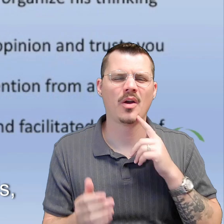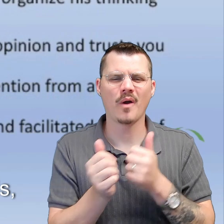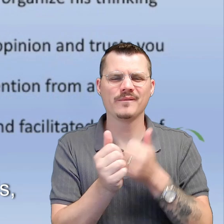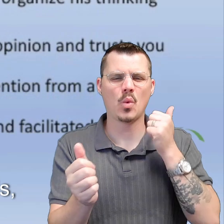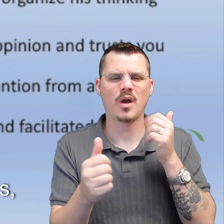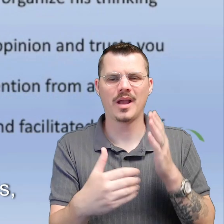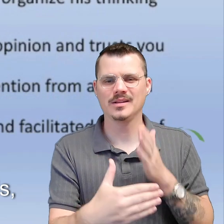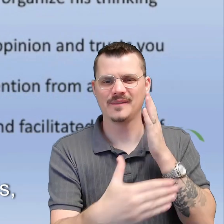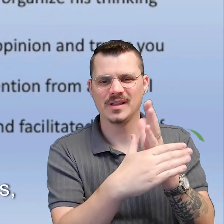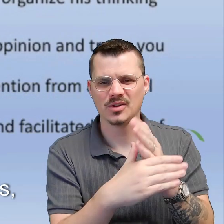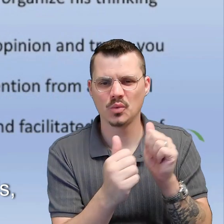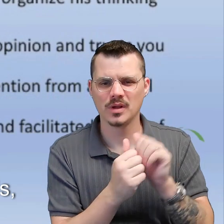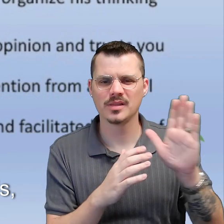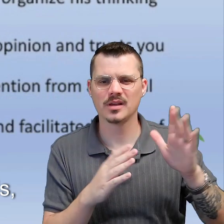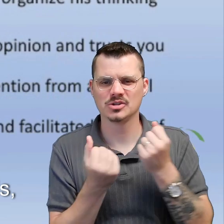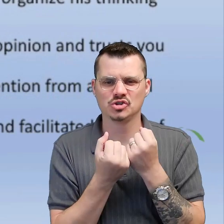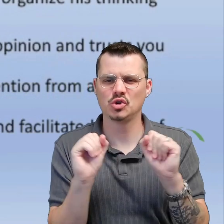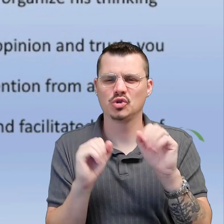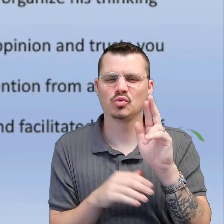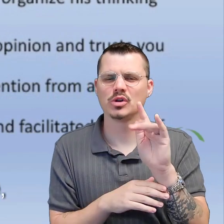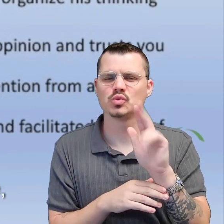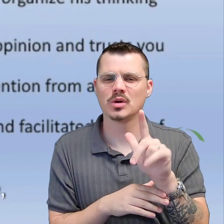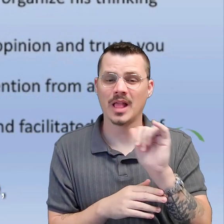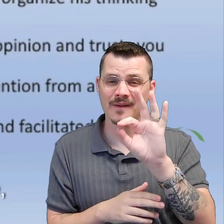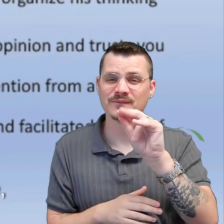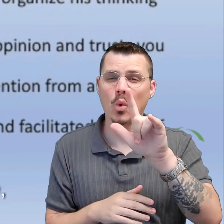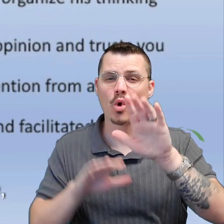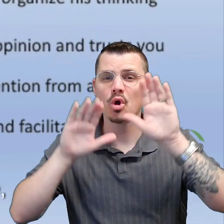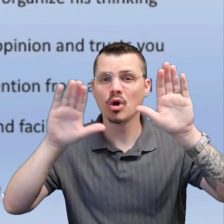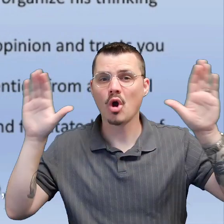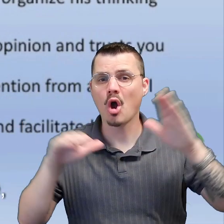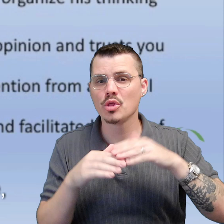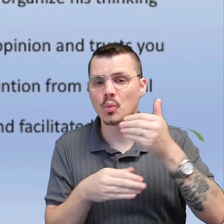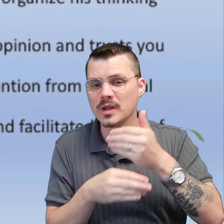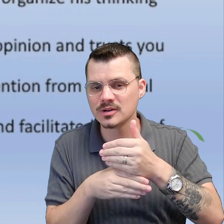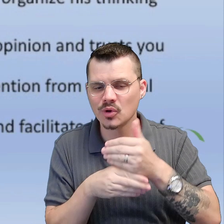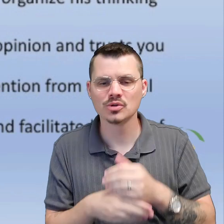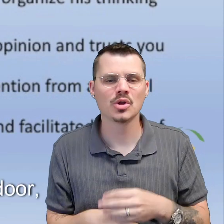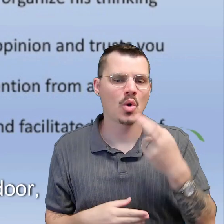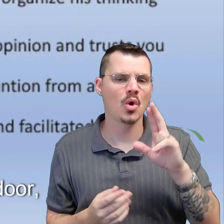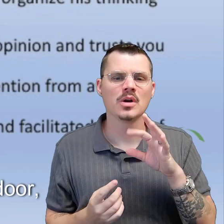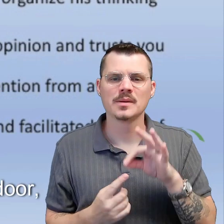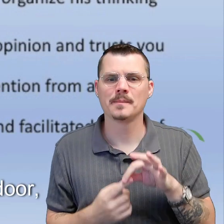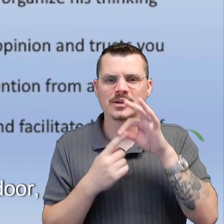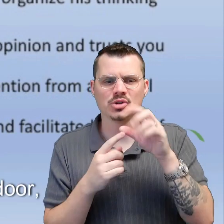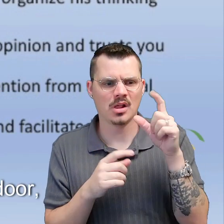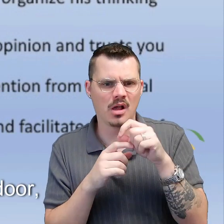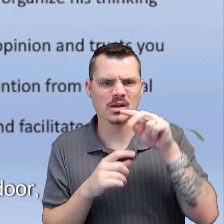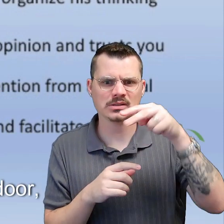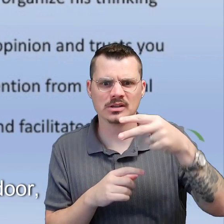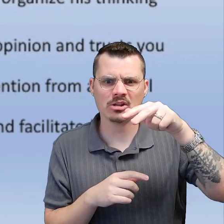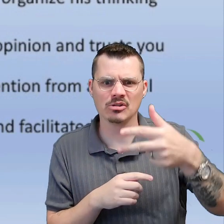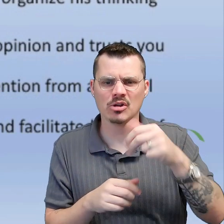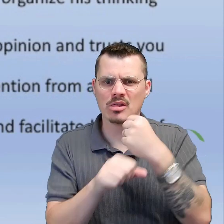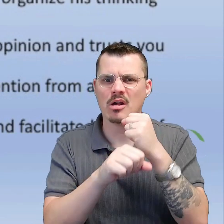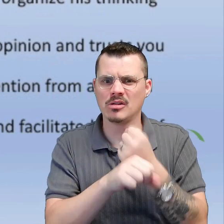Avoid interfering with security rituals. The aluminum foil on the windows, the special extra locks on the